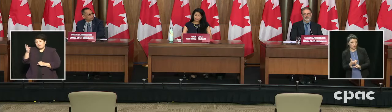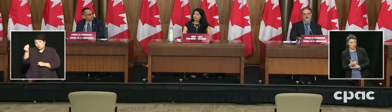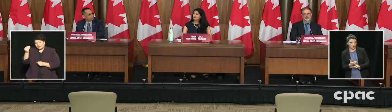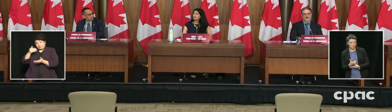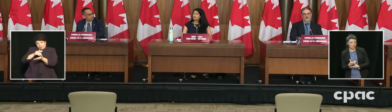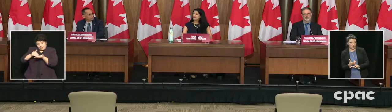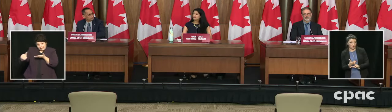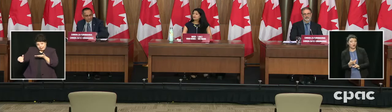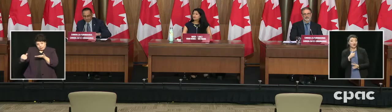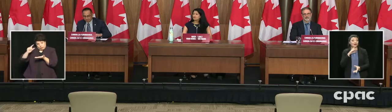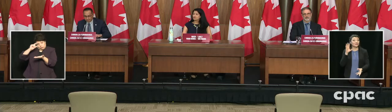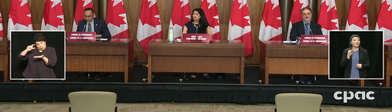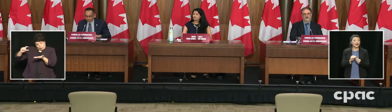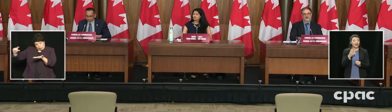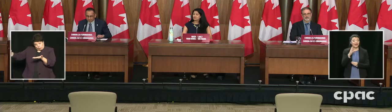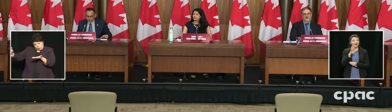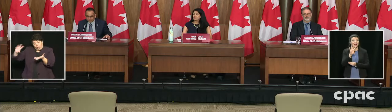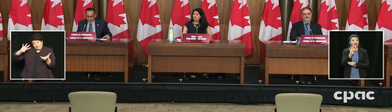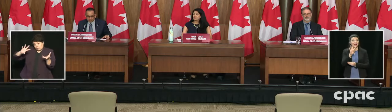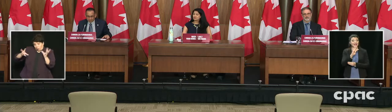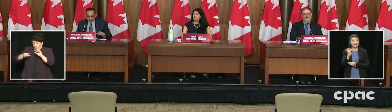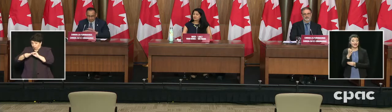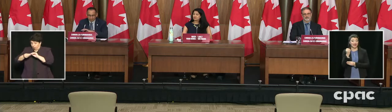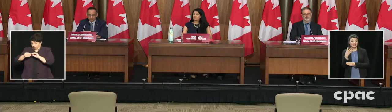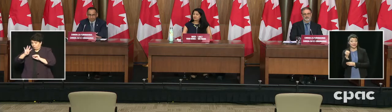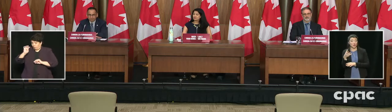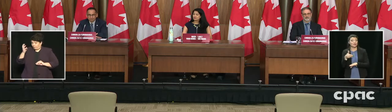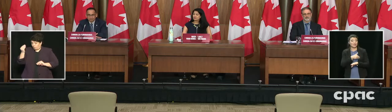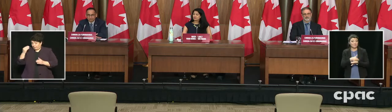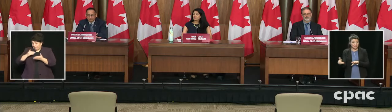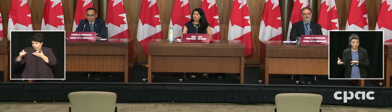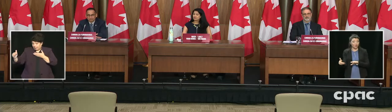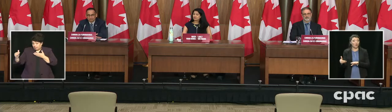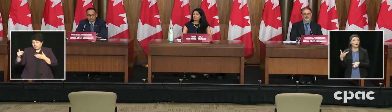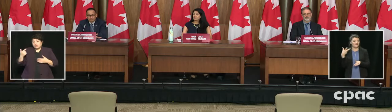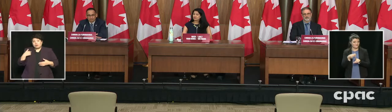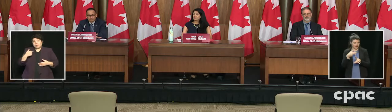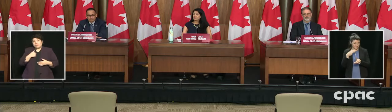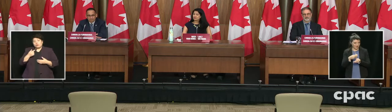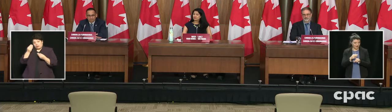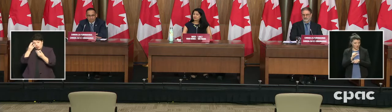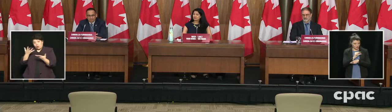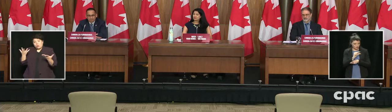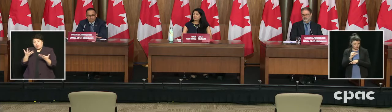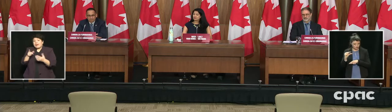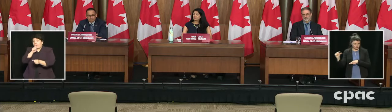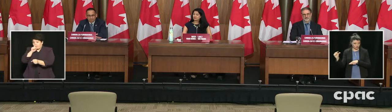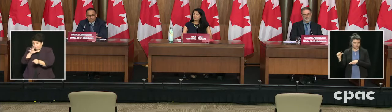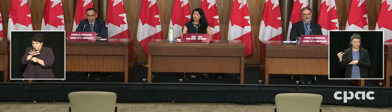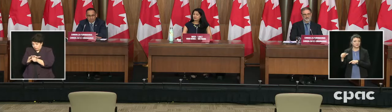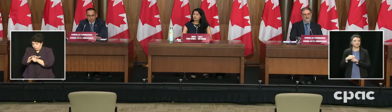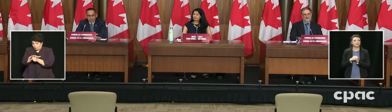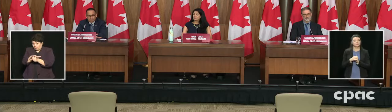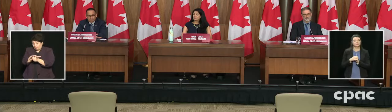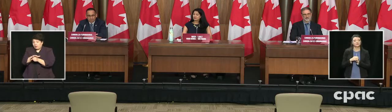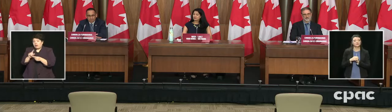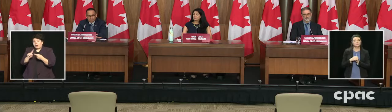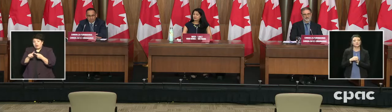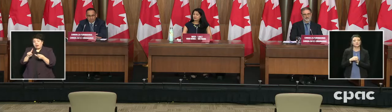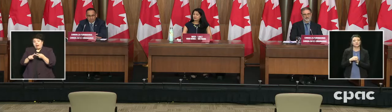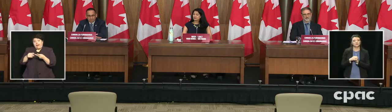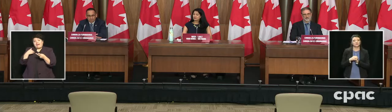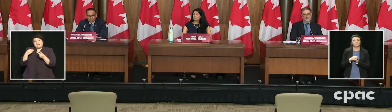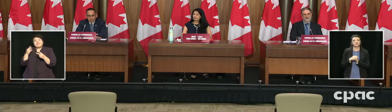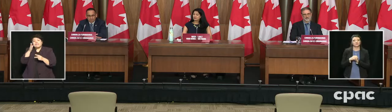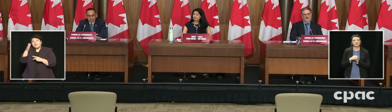million doses in total. And we've just tried to demonstrate what is firm and what is the flexibility